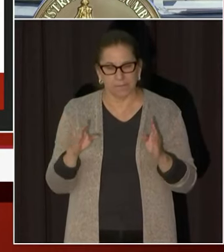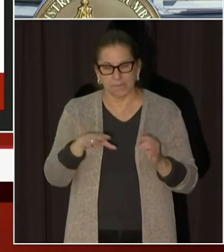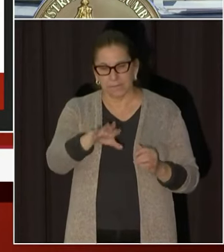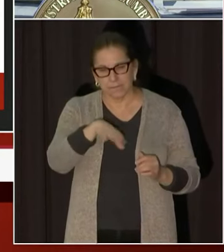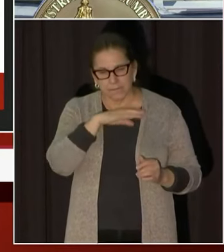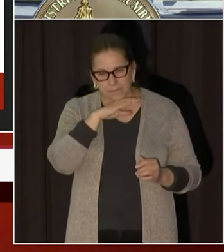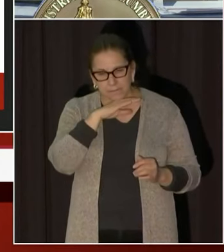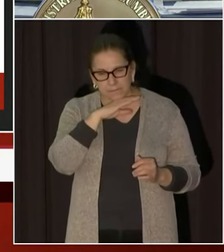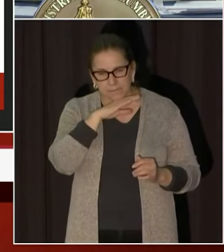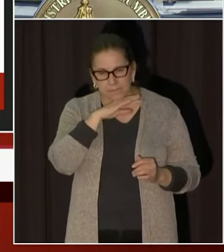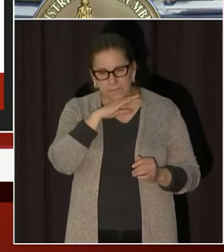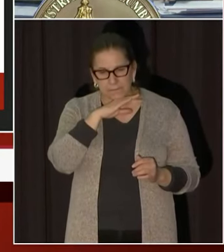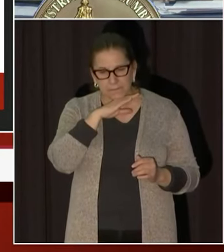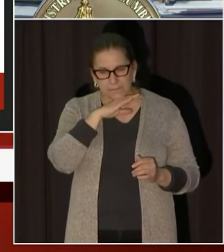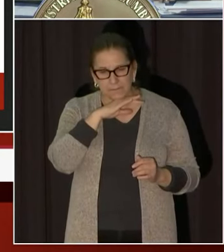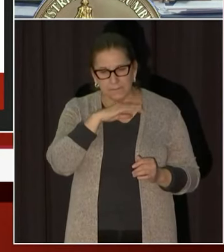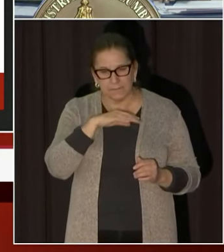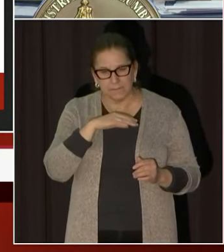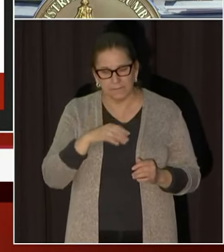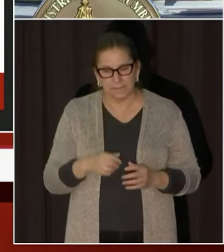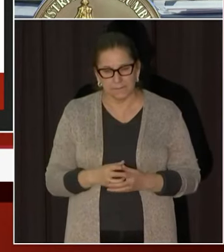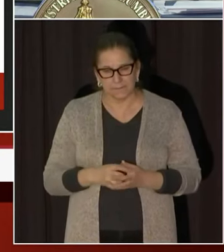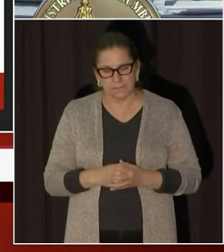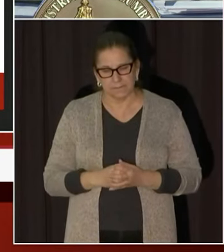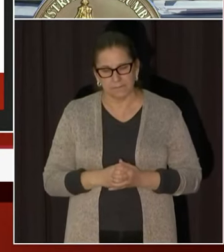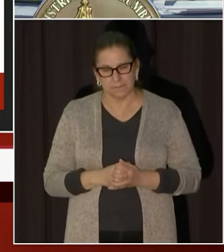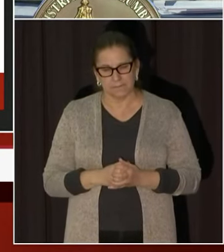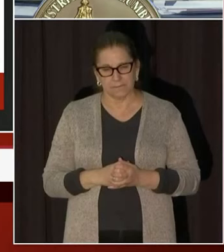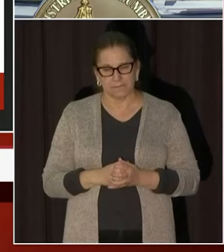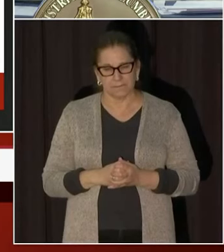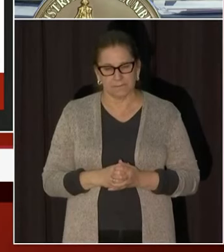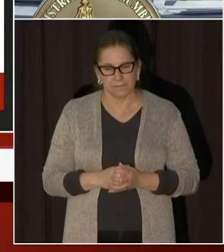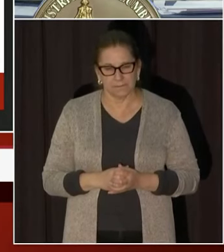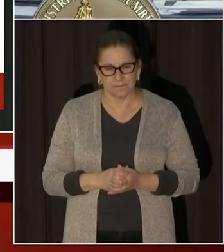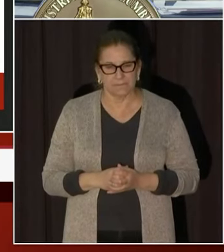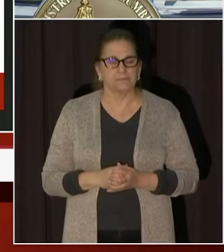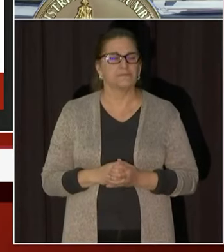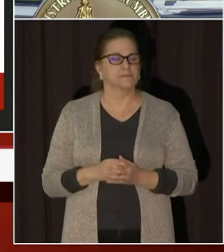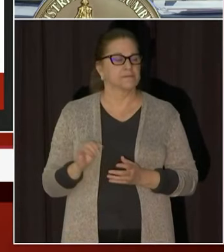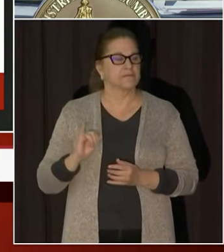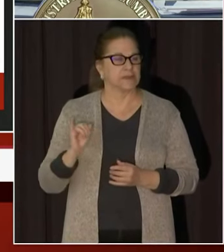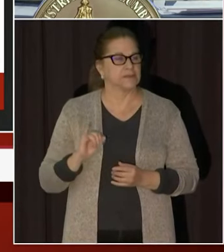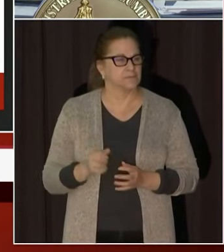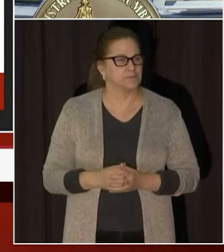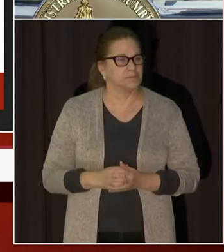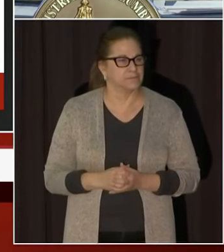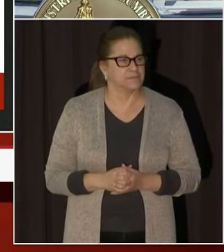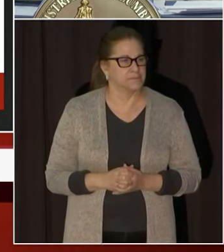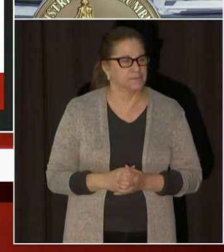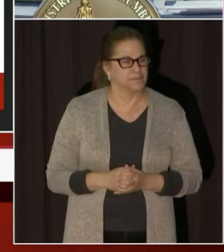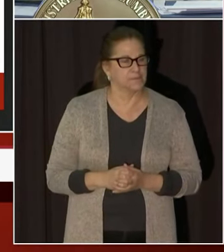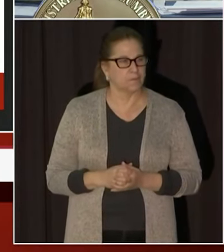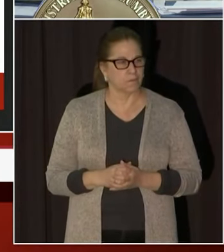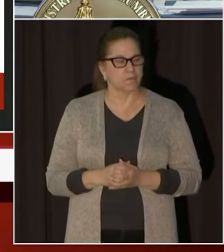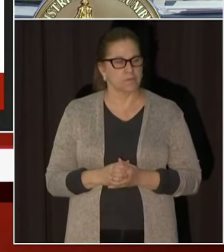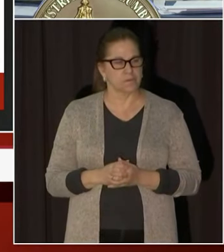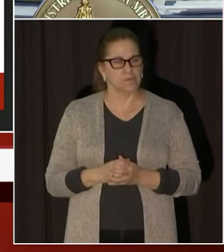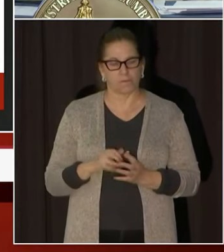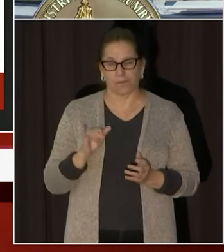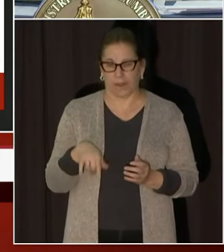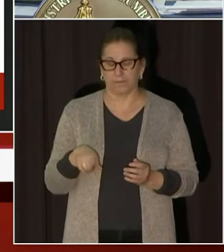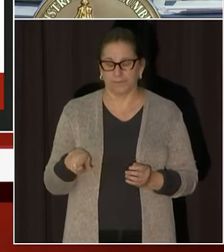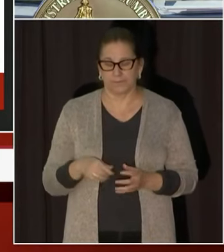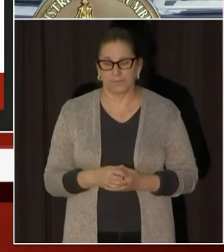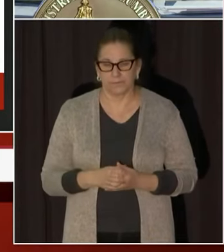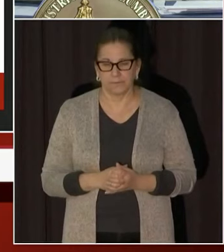the right, you also see infections by race and ethnicity. And we have talked, and we will talk more